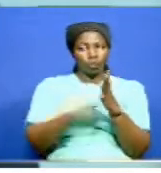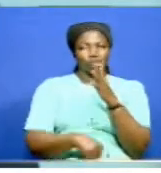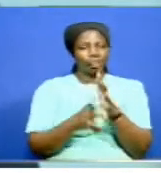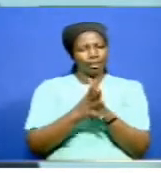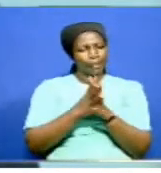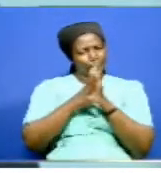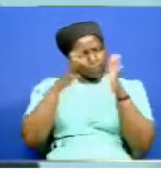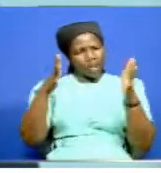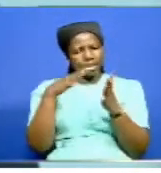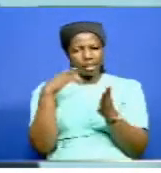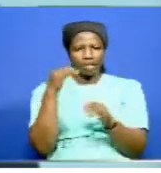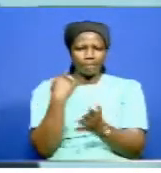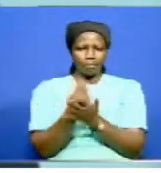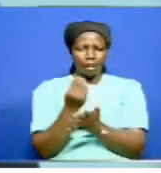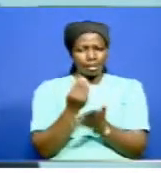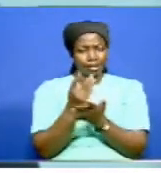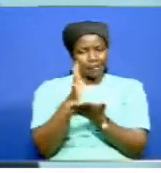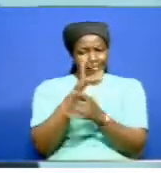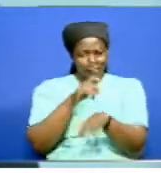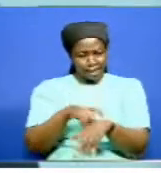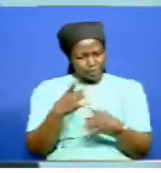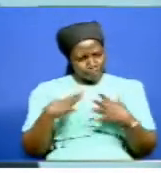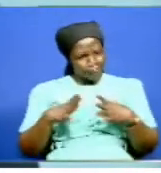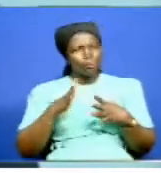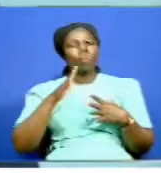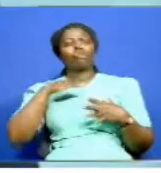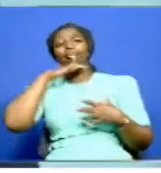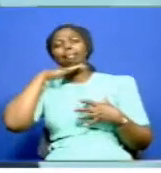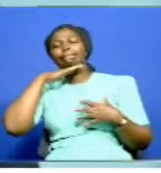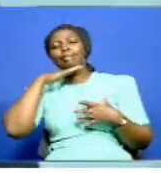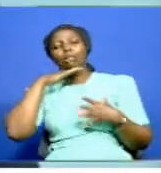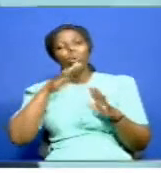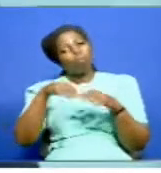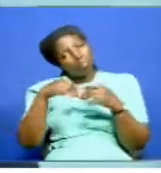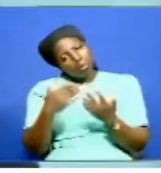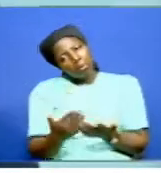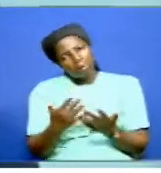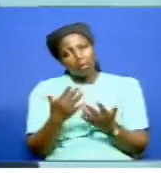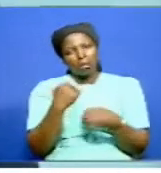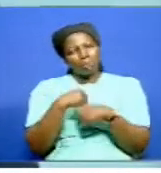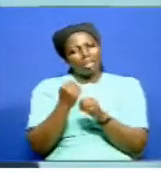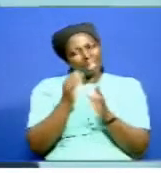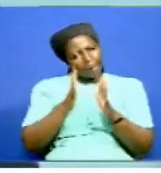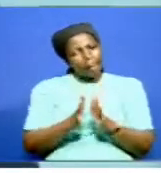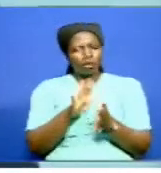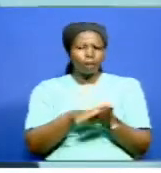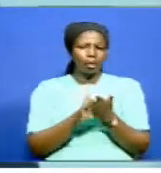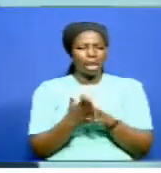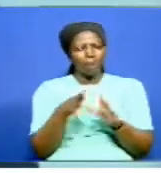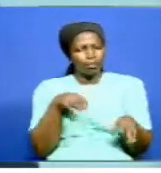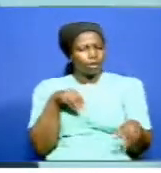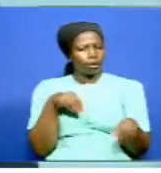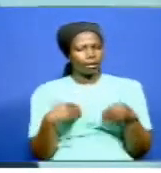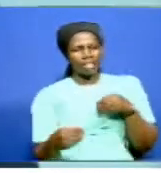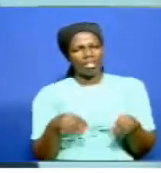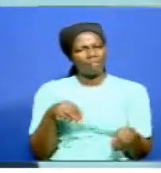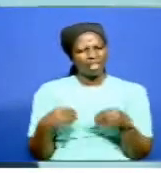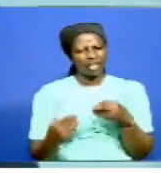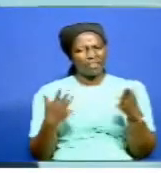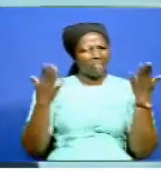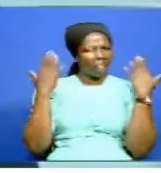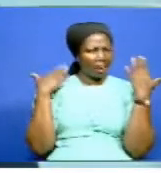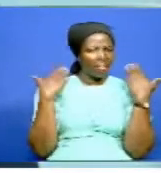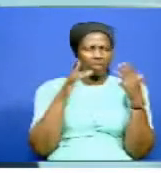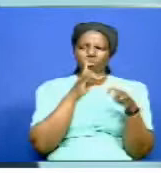money, sometimes loss of life or maiming someone for life. So then when an accident